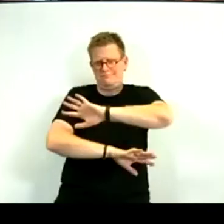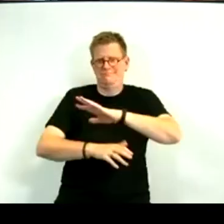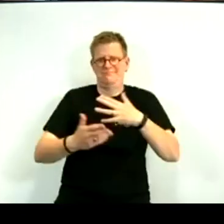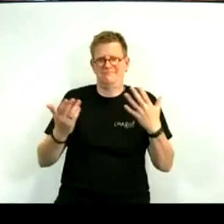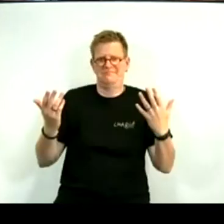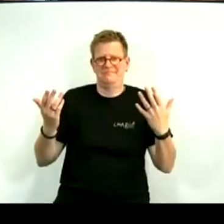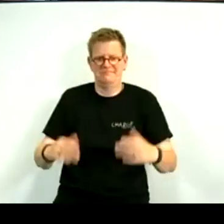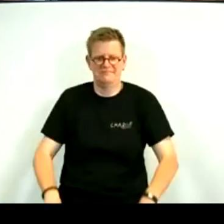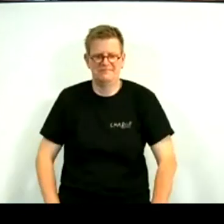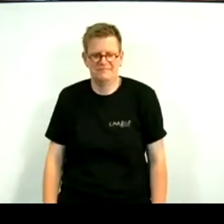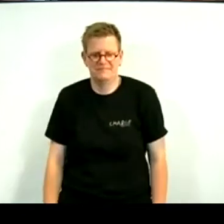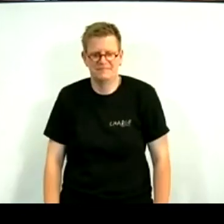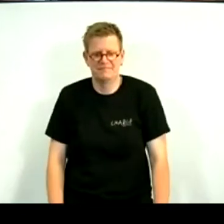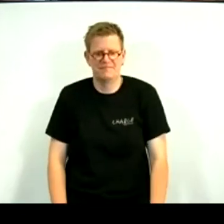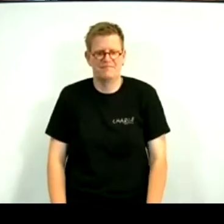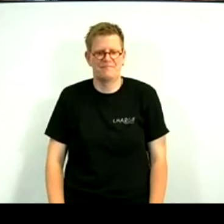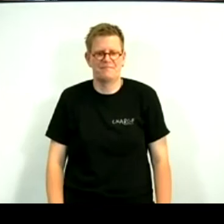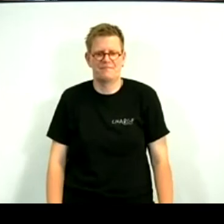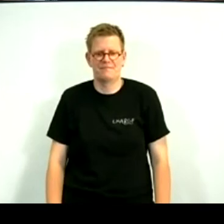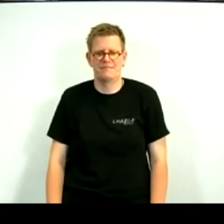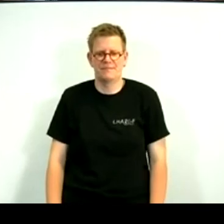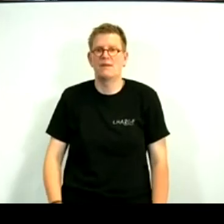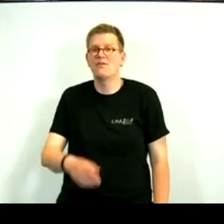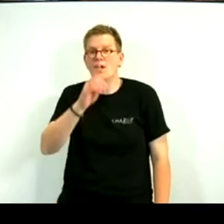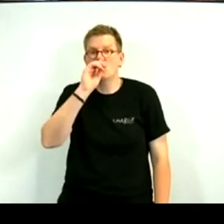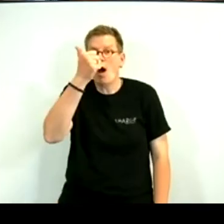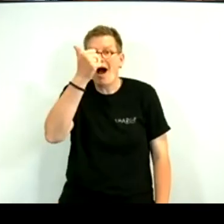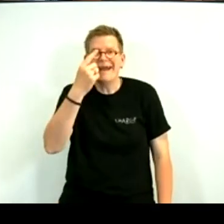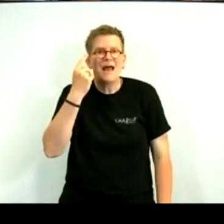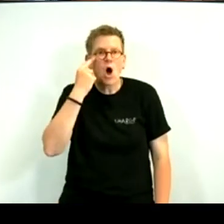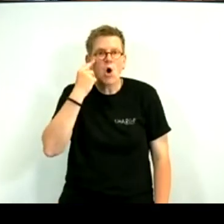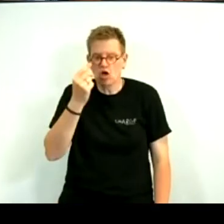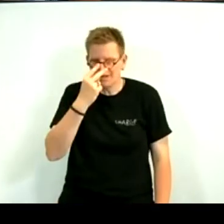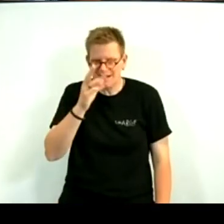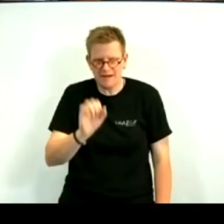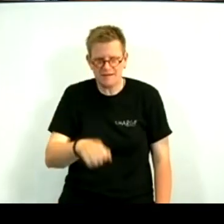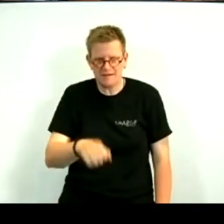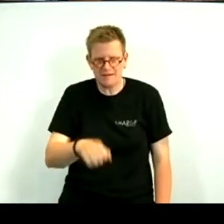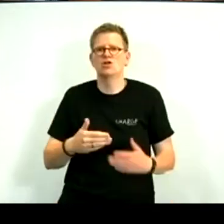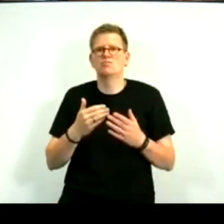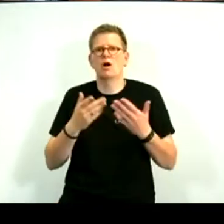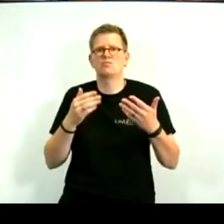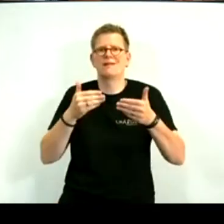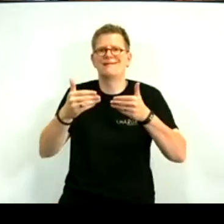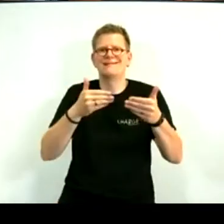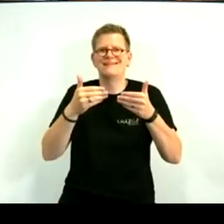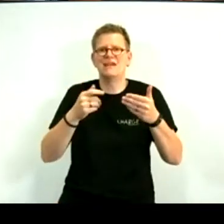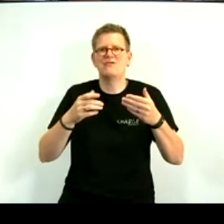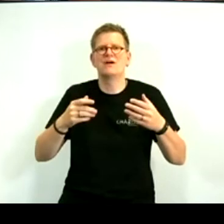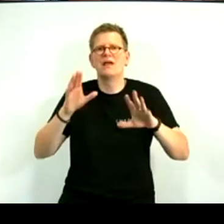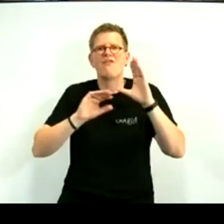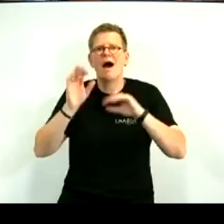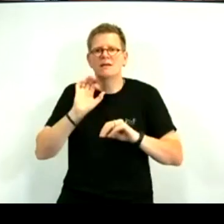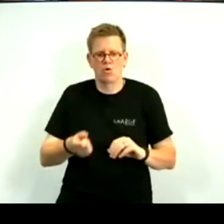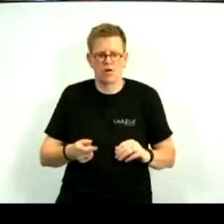especially if you only see with one eye. We have depth perception. We can gauge the height of the steps because we have 2